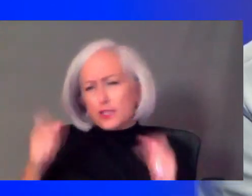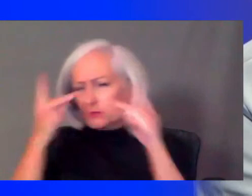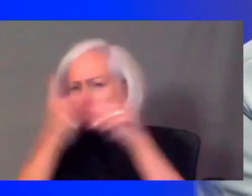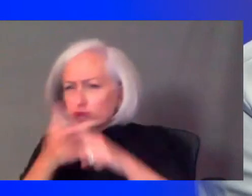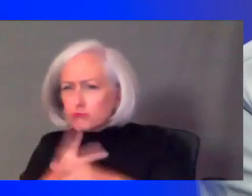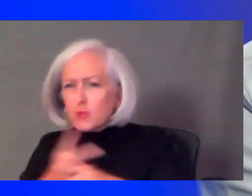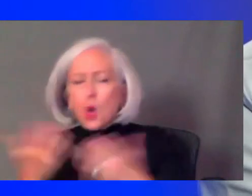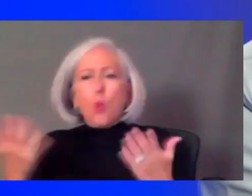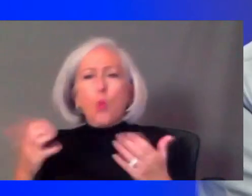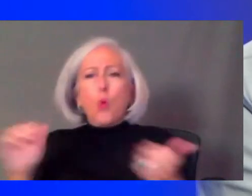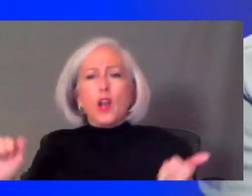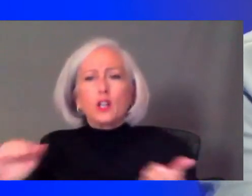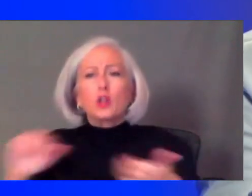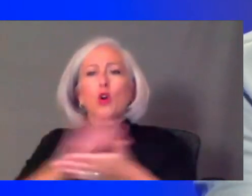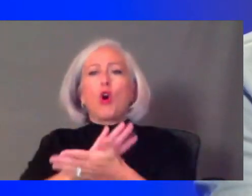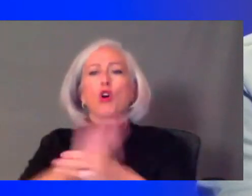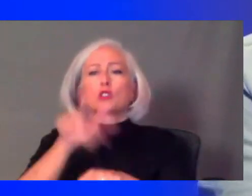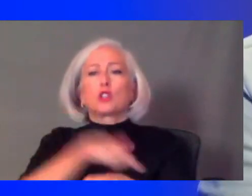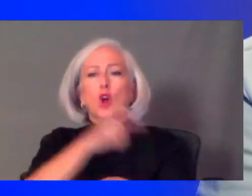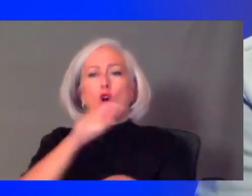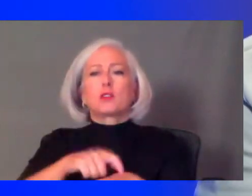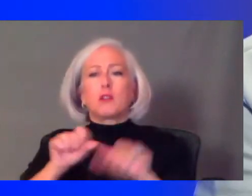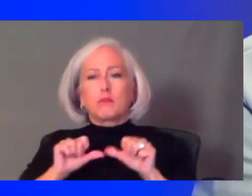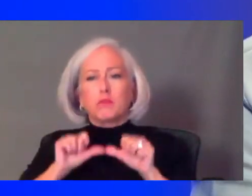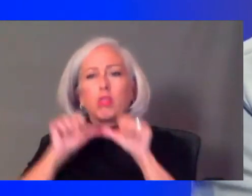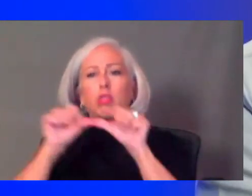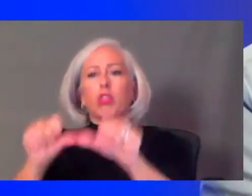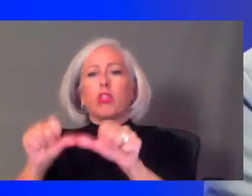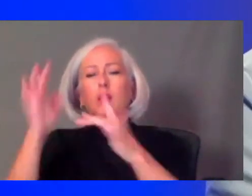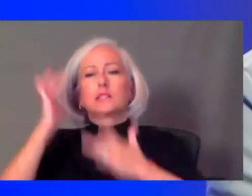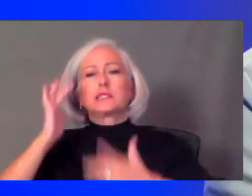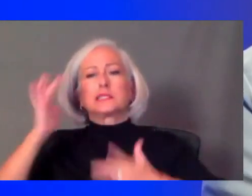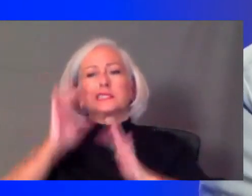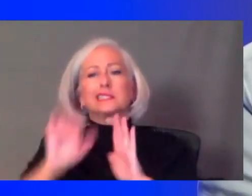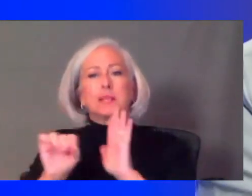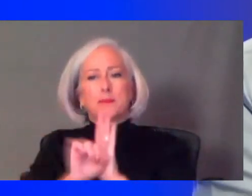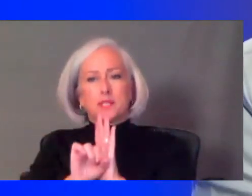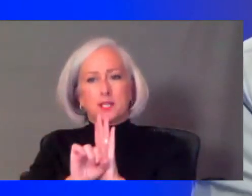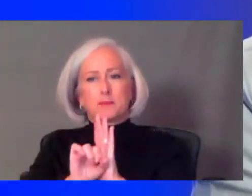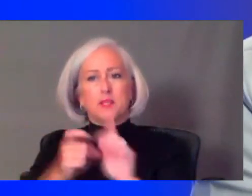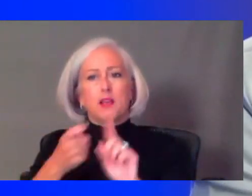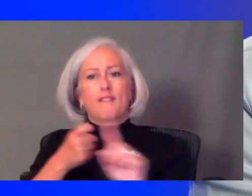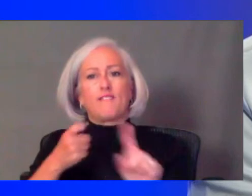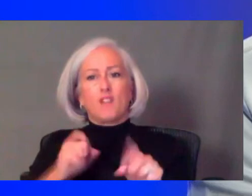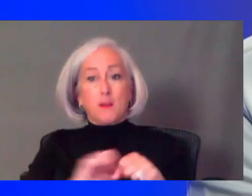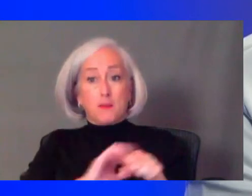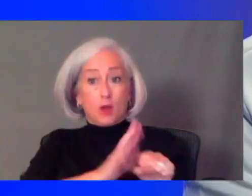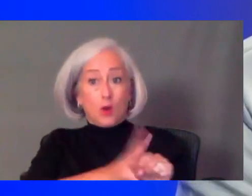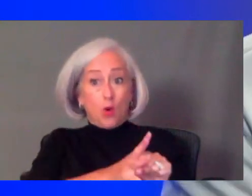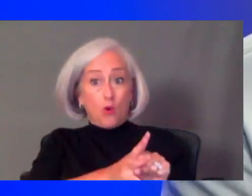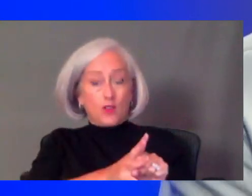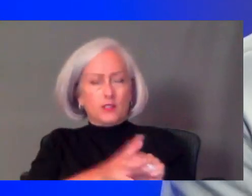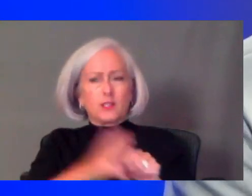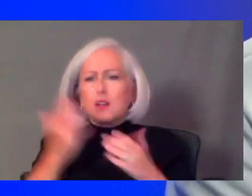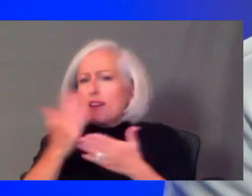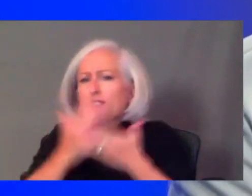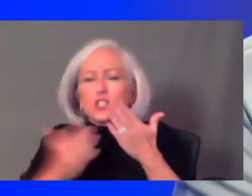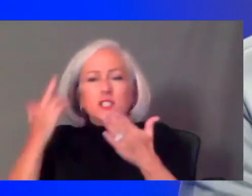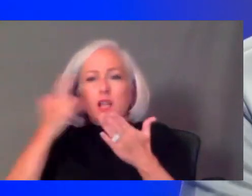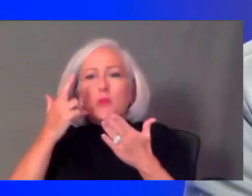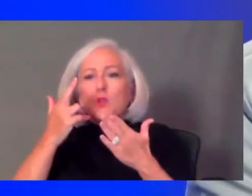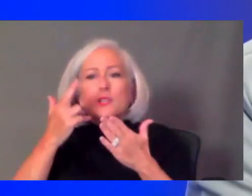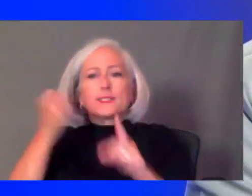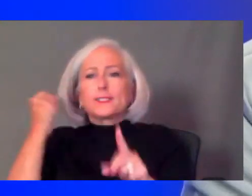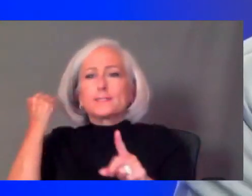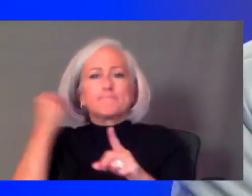of those answers right now, unfortunately, Steve. And so this is the challenge. And so Recover is going to help us do that.